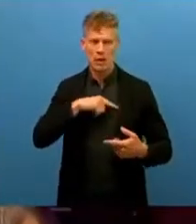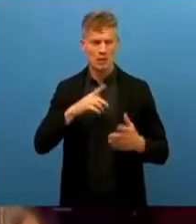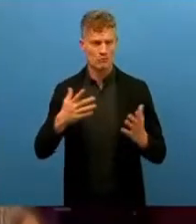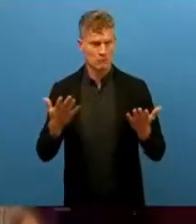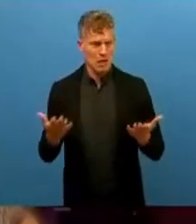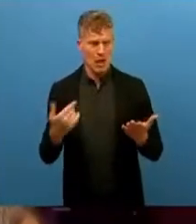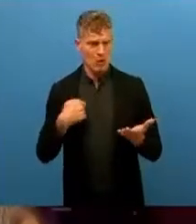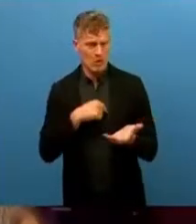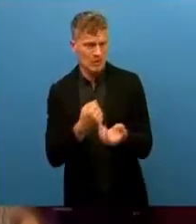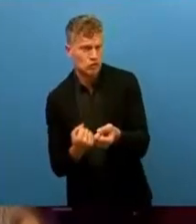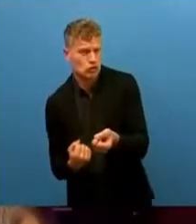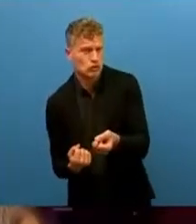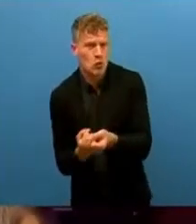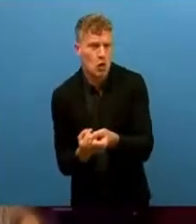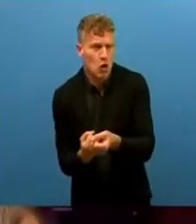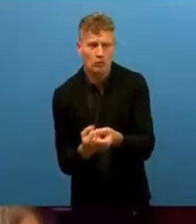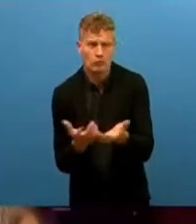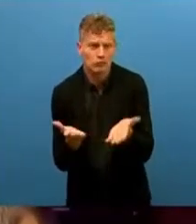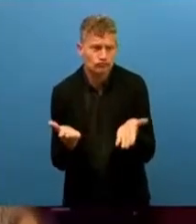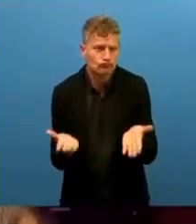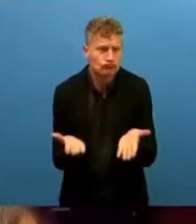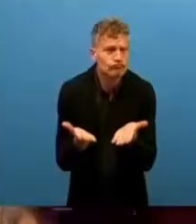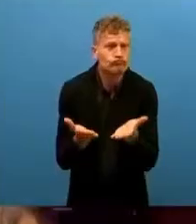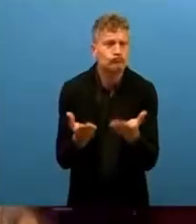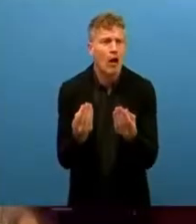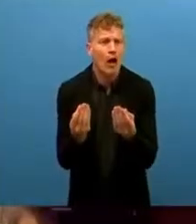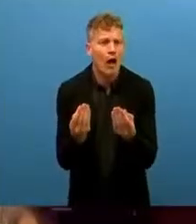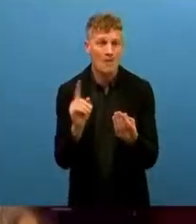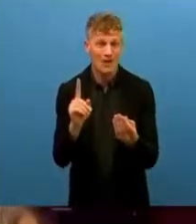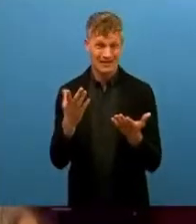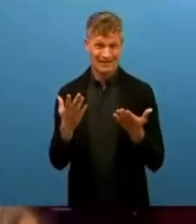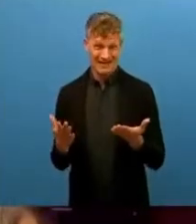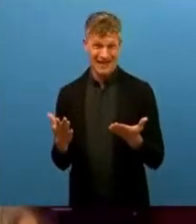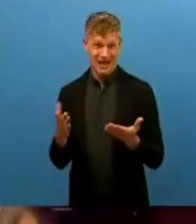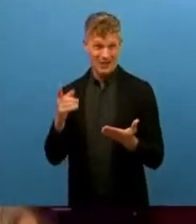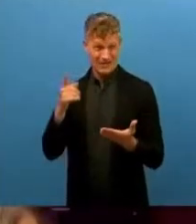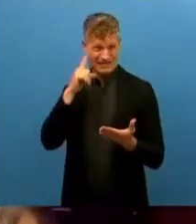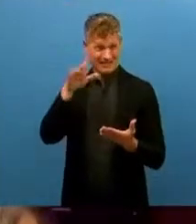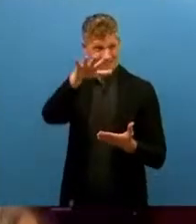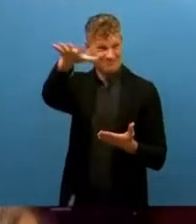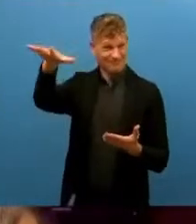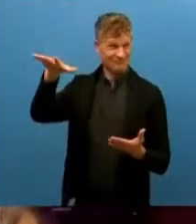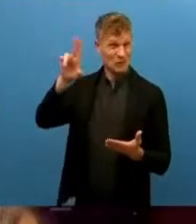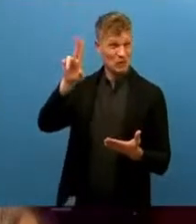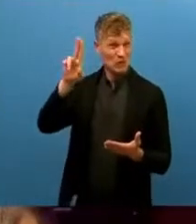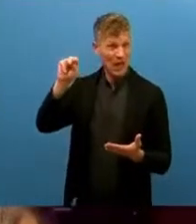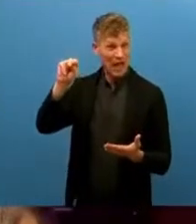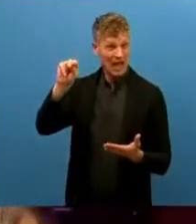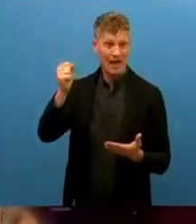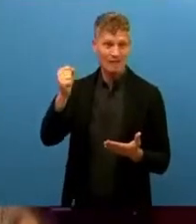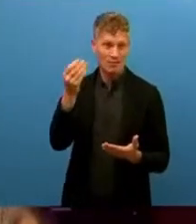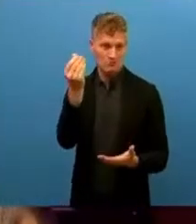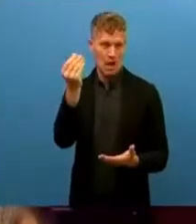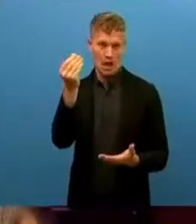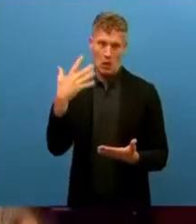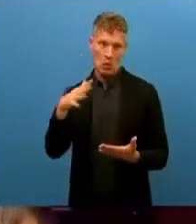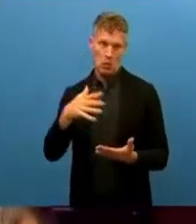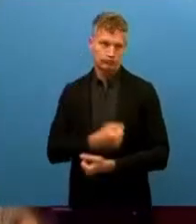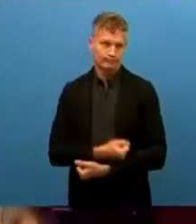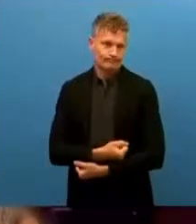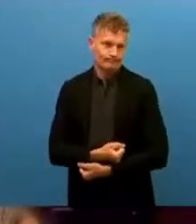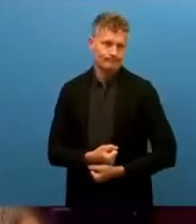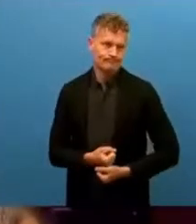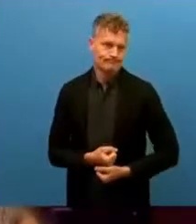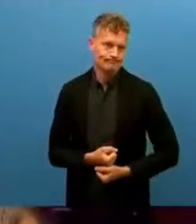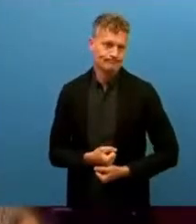of the liquidity crisis, that adequate resources, both technical and financial, are